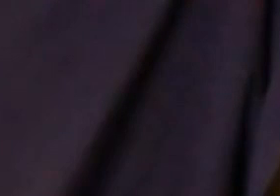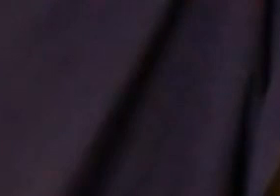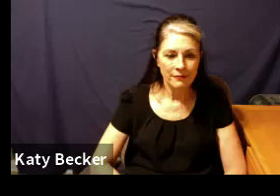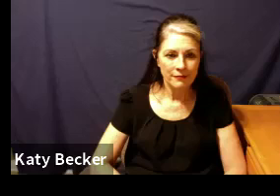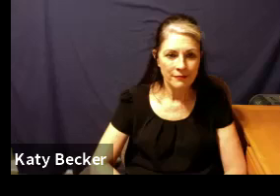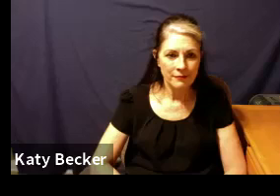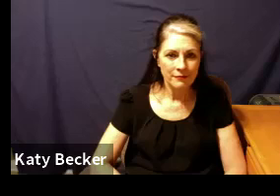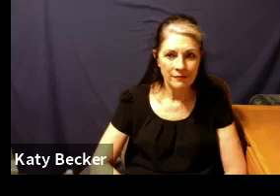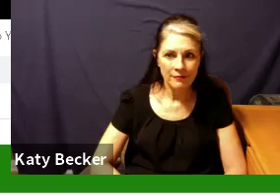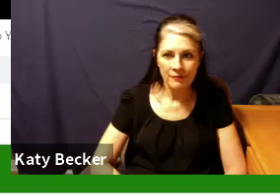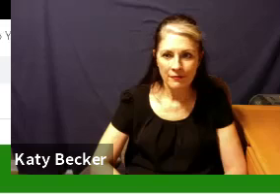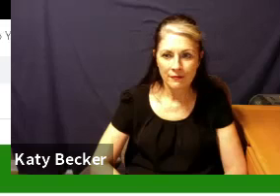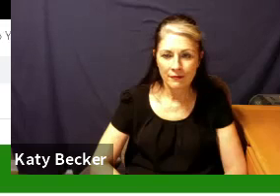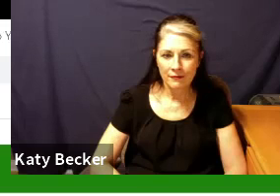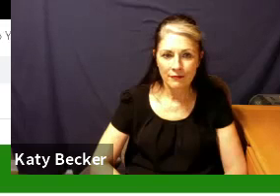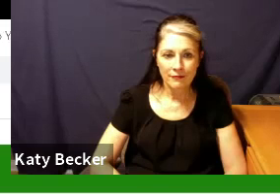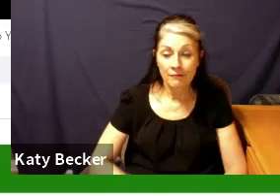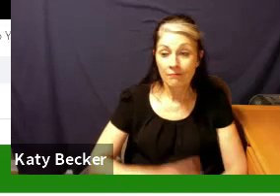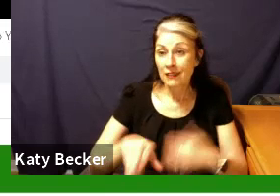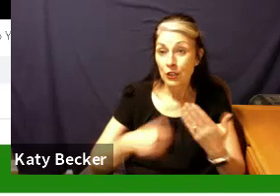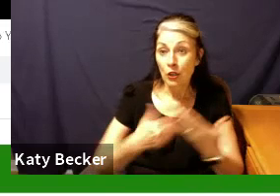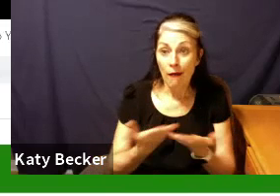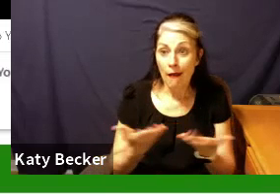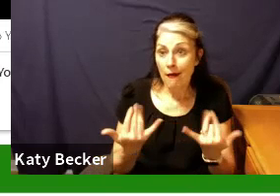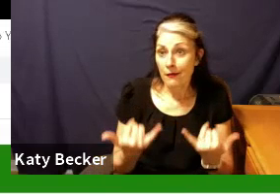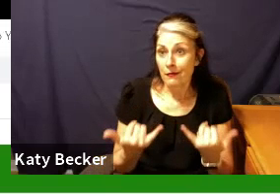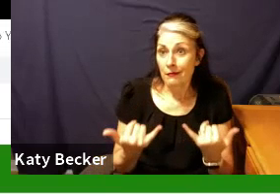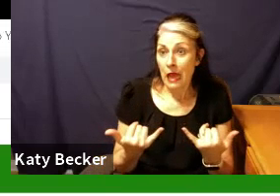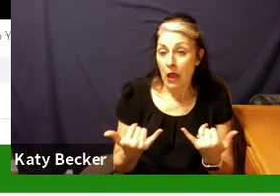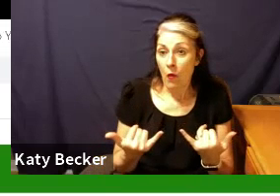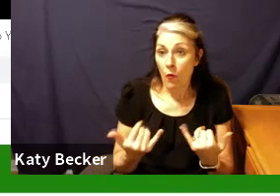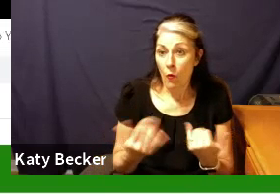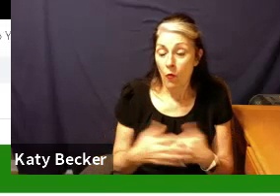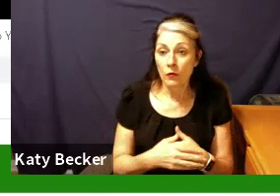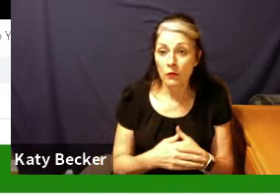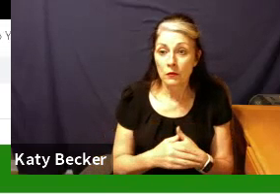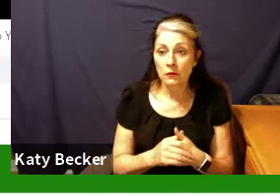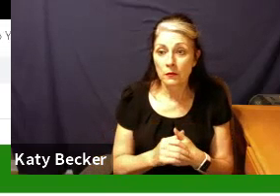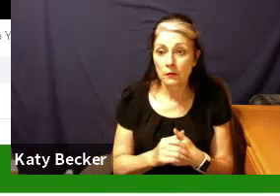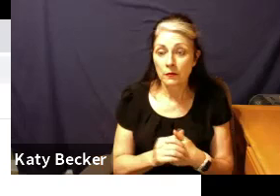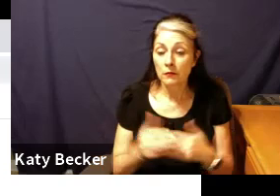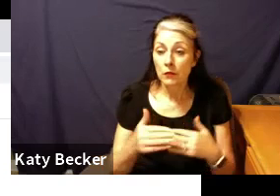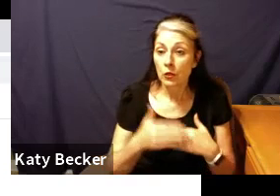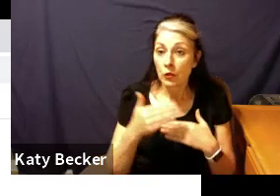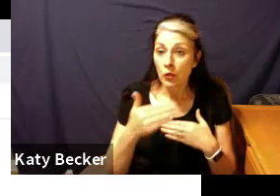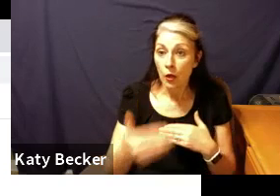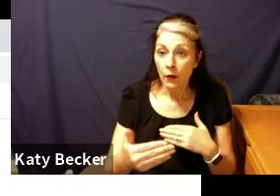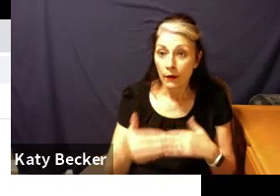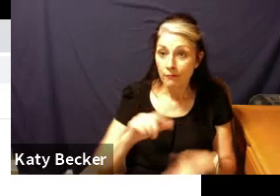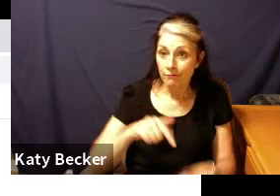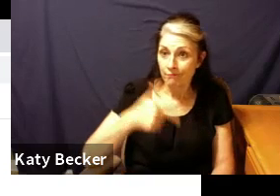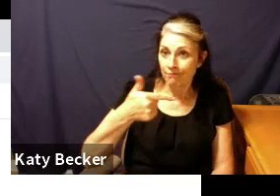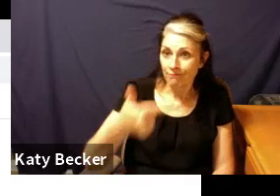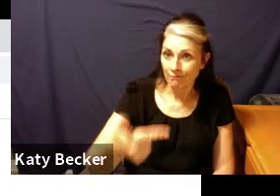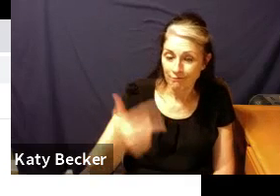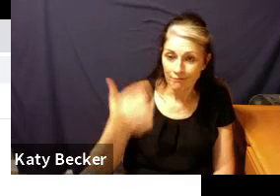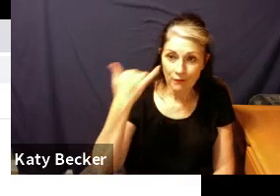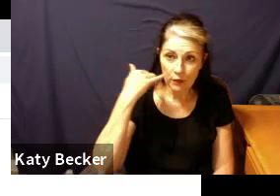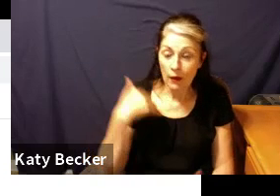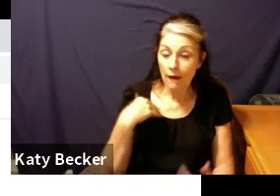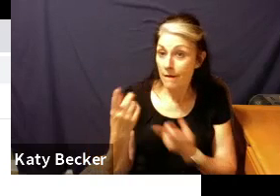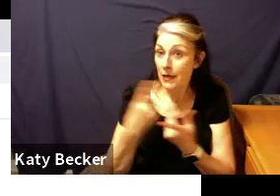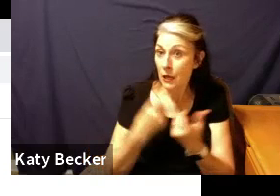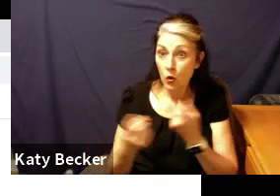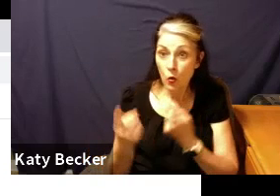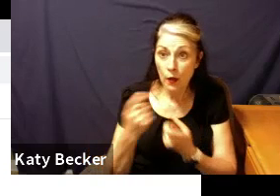And that is about all I have at this point. So Larissa, I'm going to go ahead and send it back to you in case we have any